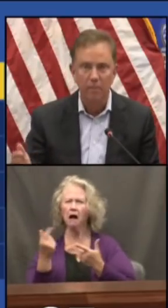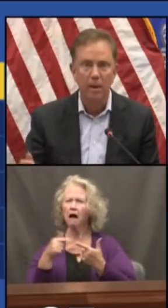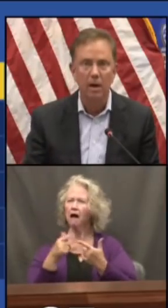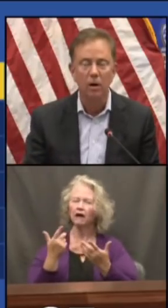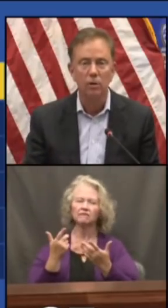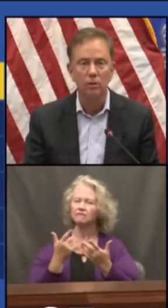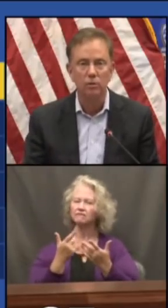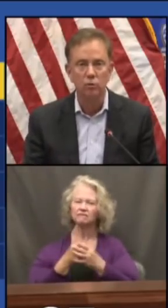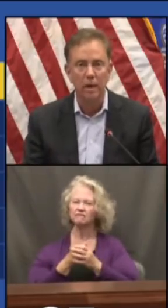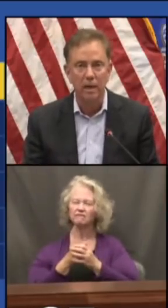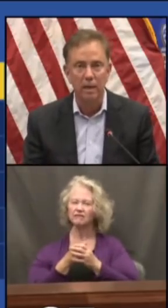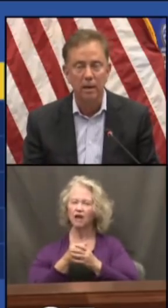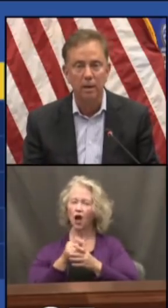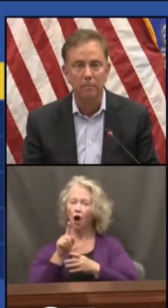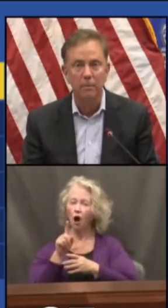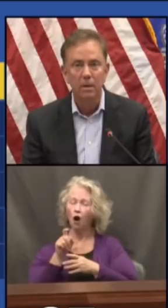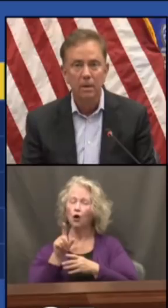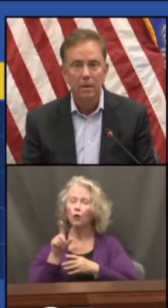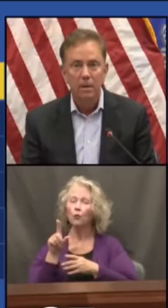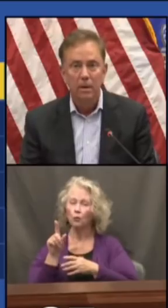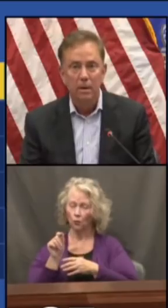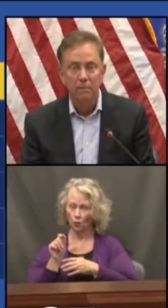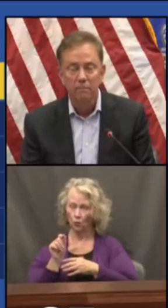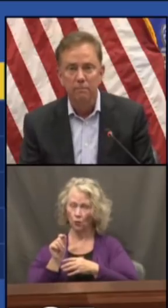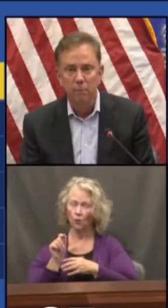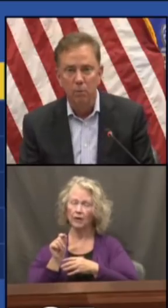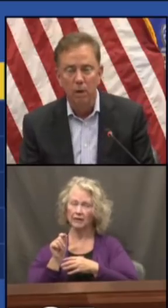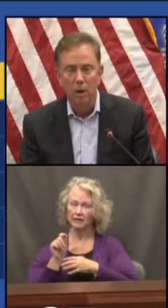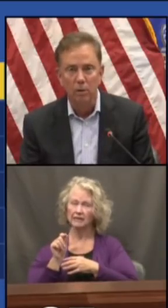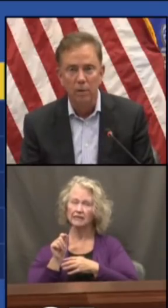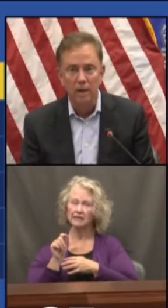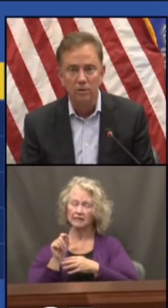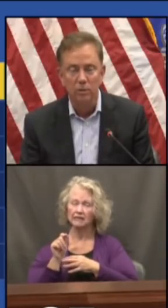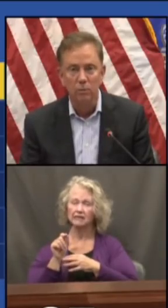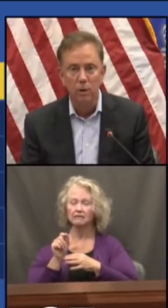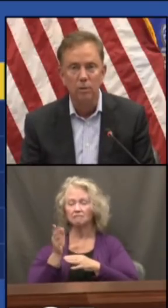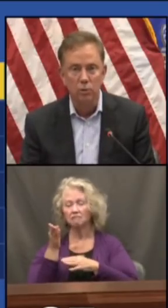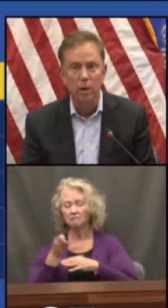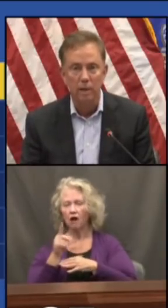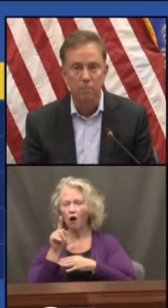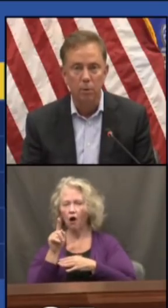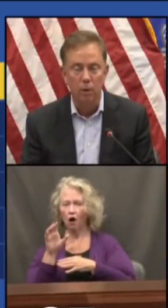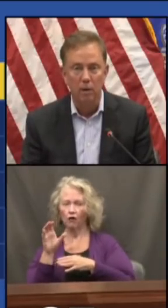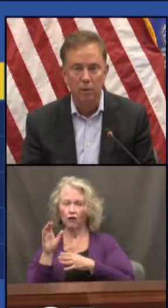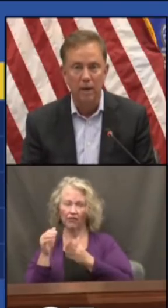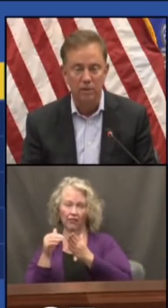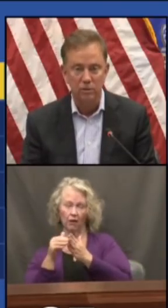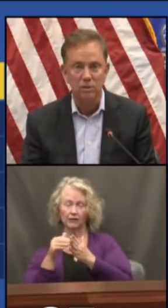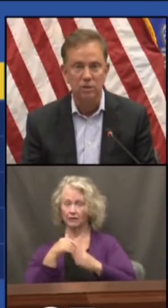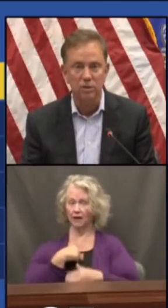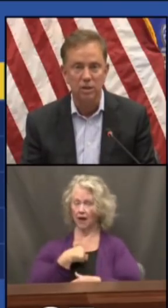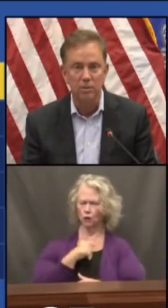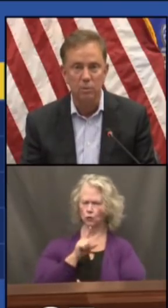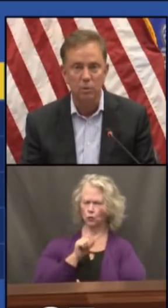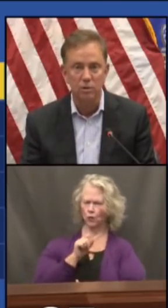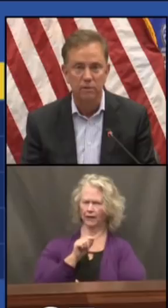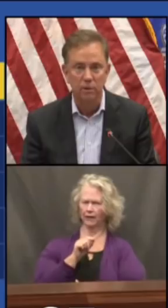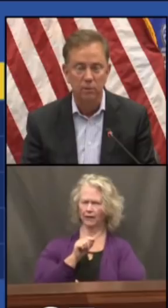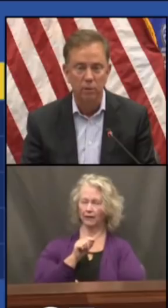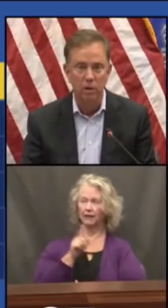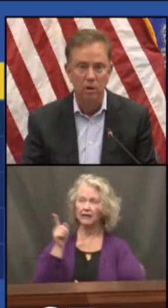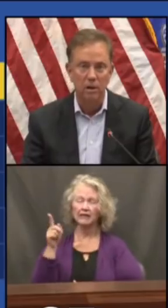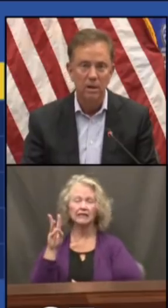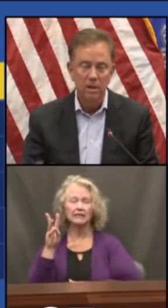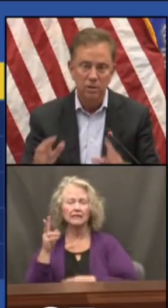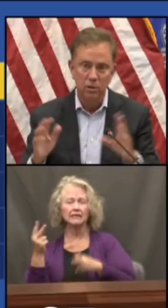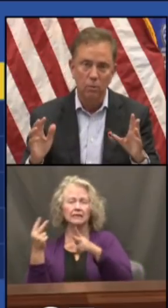They have about 120 per 100,000. We're at 20 per 100,000, 6 times more severe